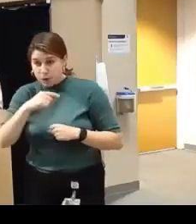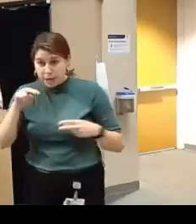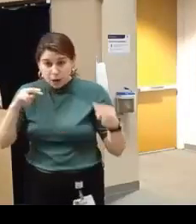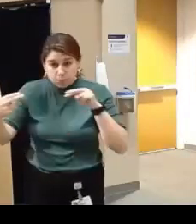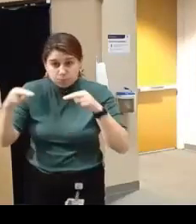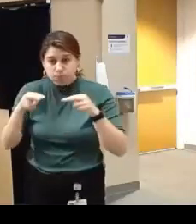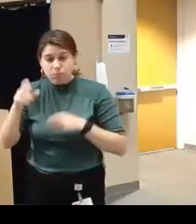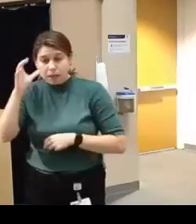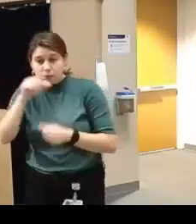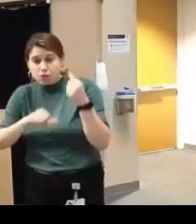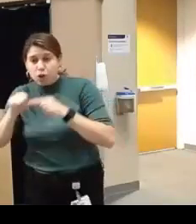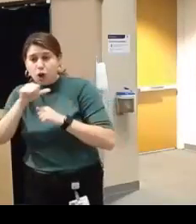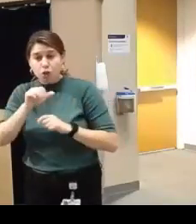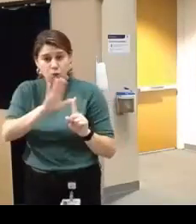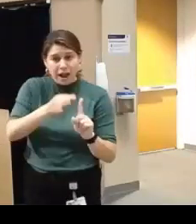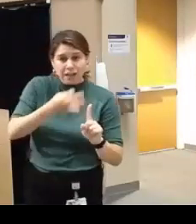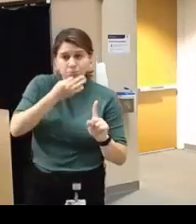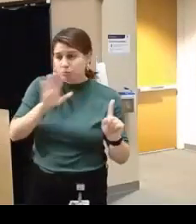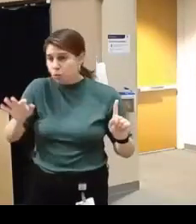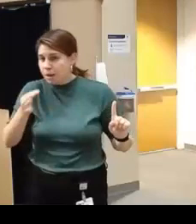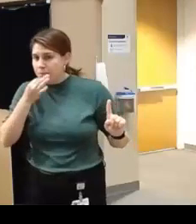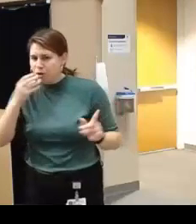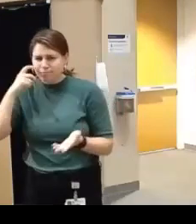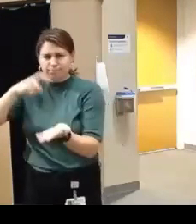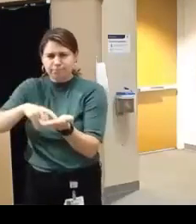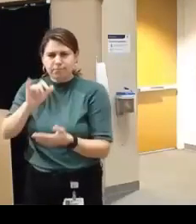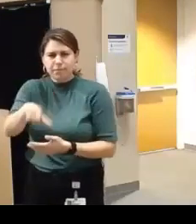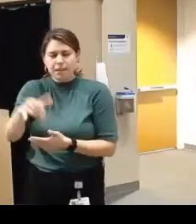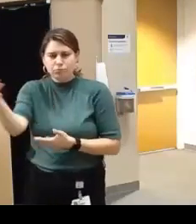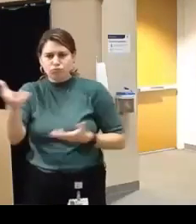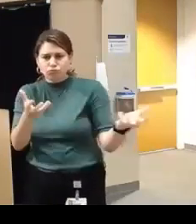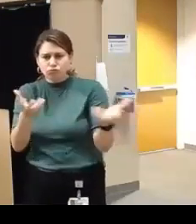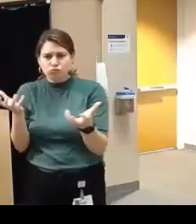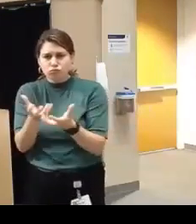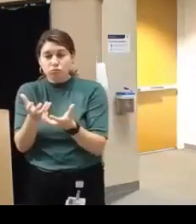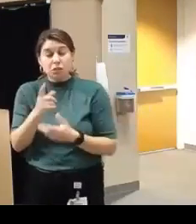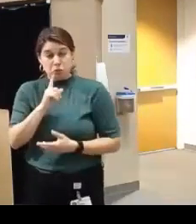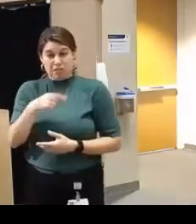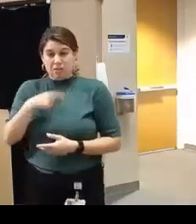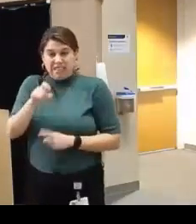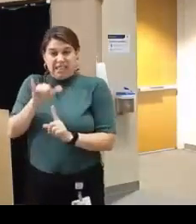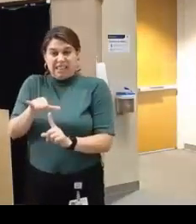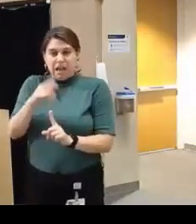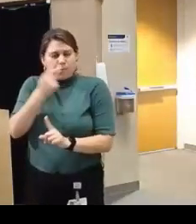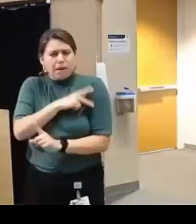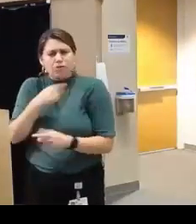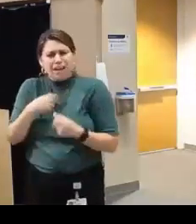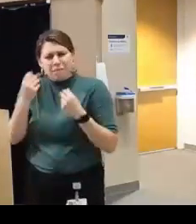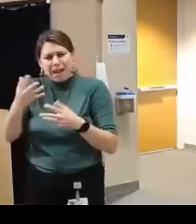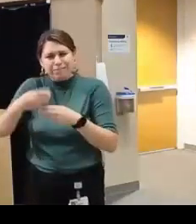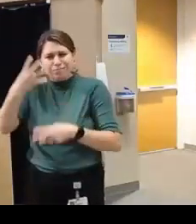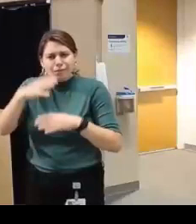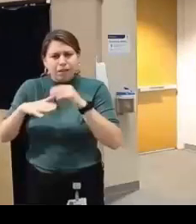and recognizing what expertise each person brings, because that's so needed when patients have a multitude of issues. And this is